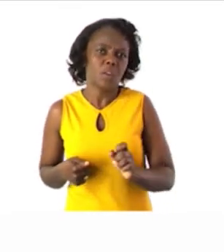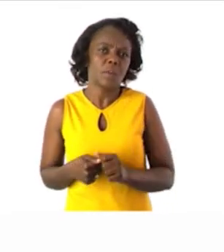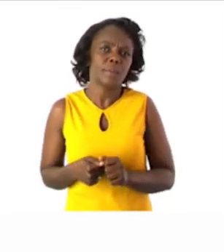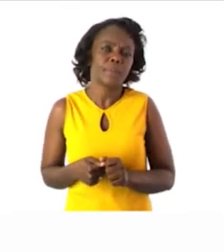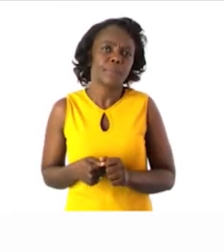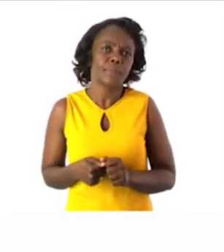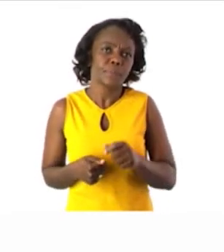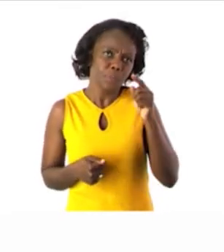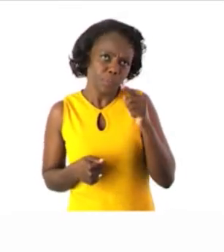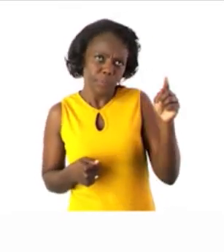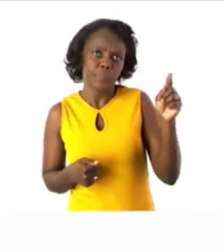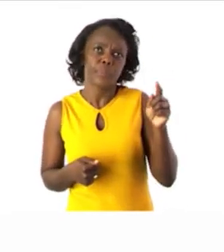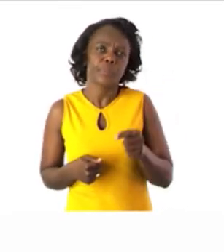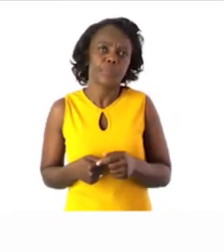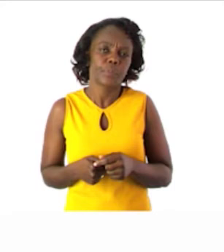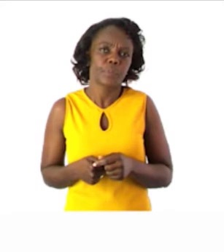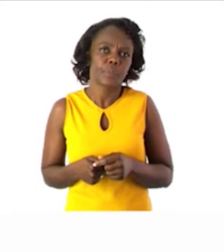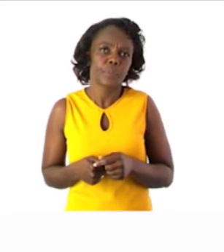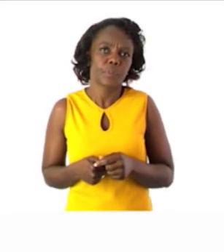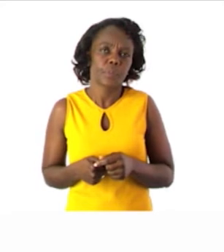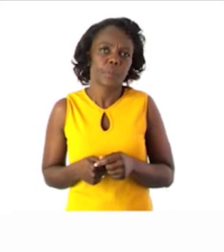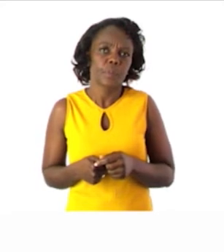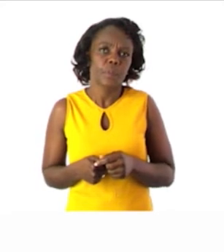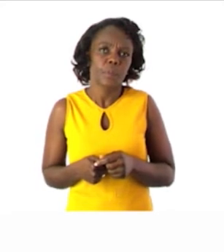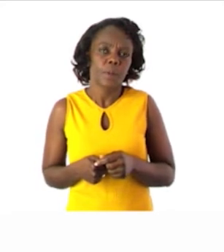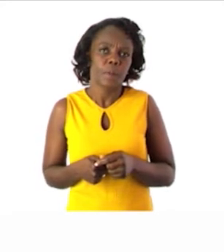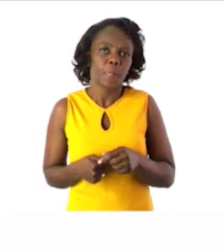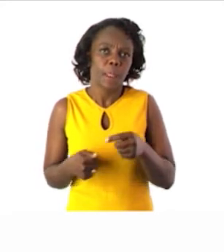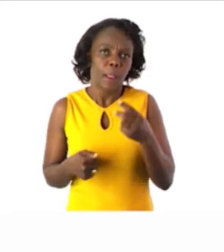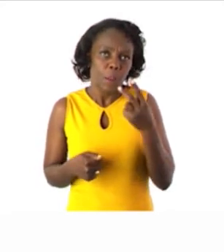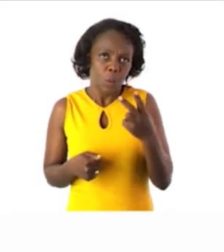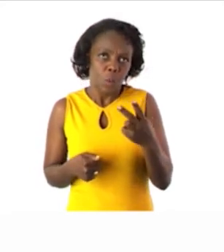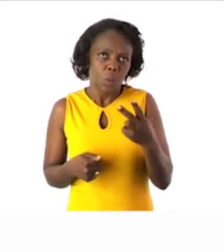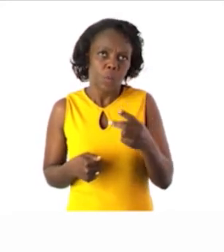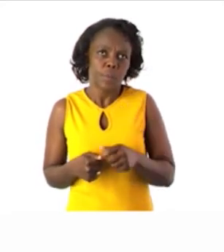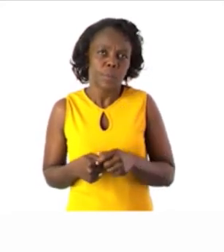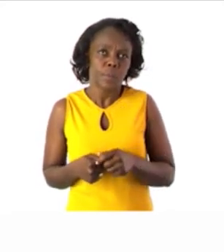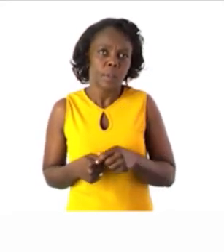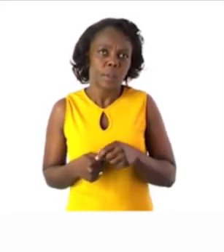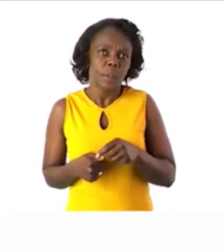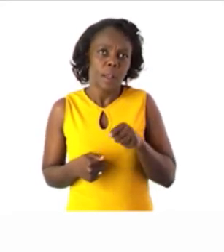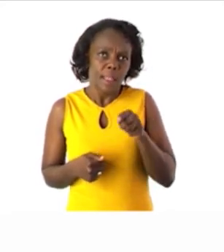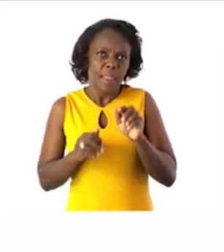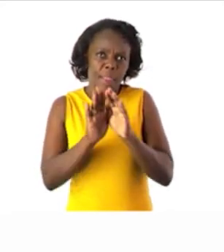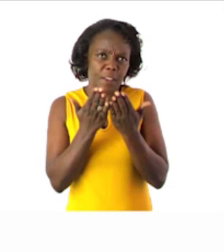correct. Is this red bag yours? The second question says this